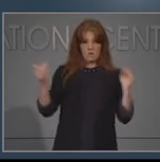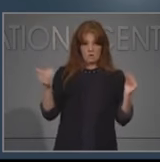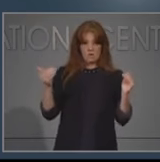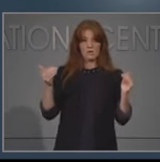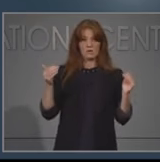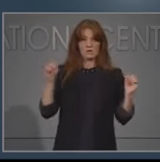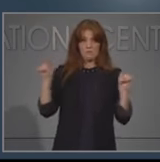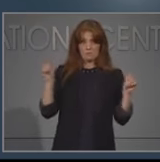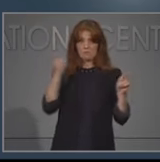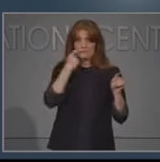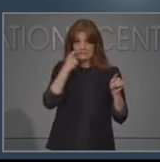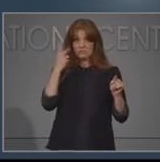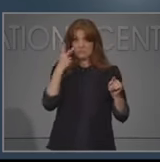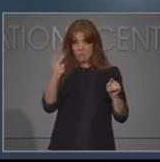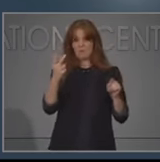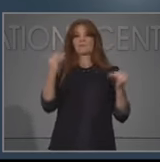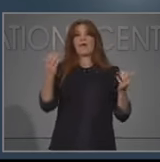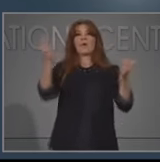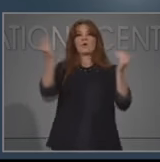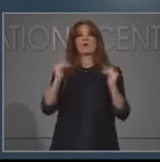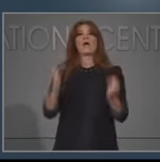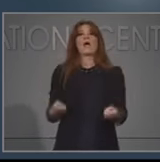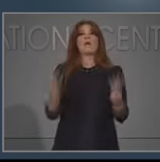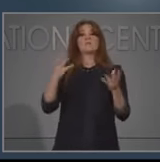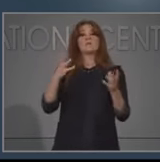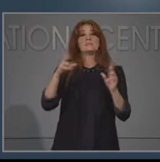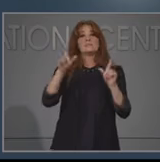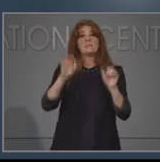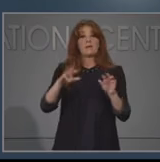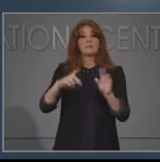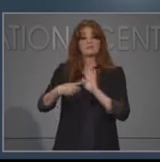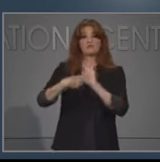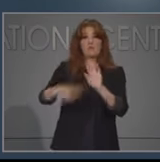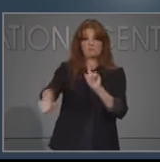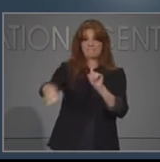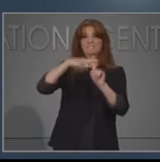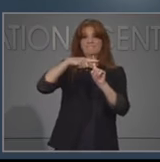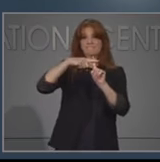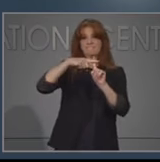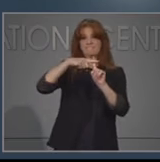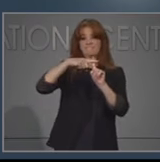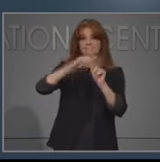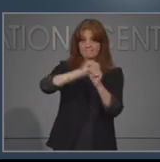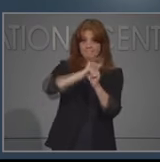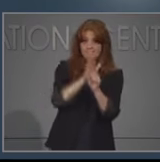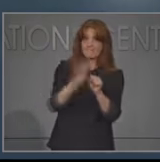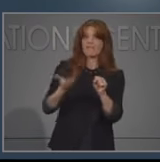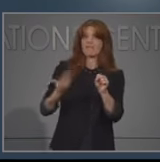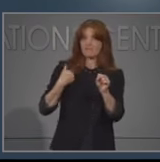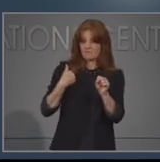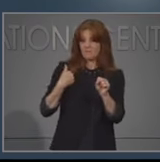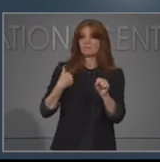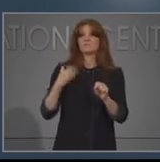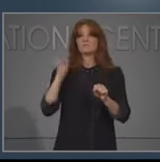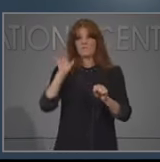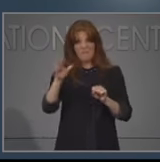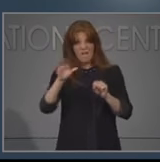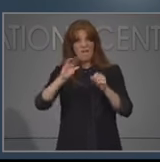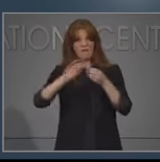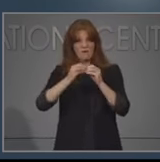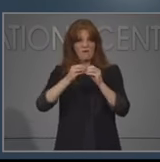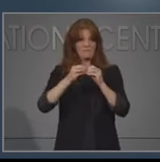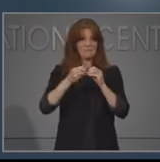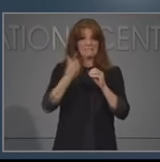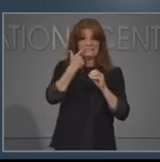one, the percent of tests that are positive. It's important to interpret the positive cases metric and this graph